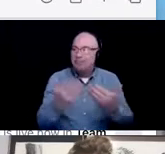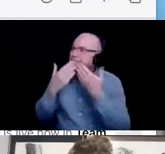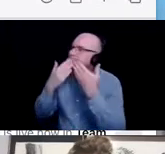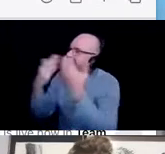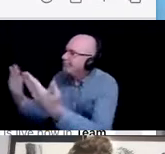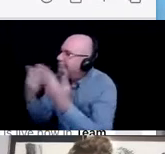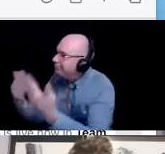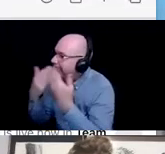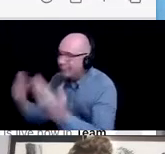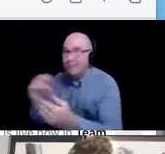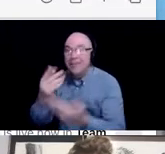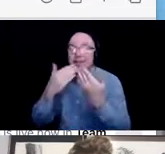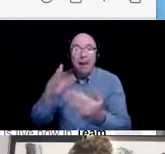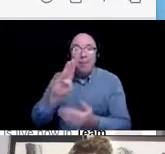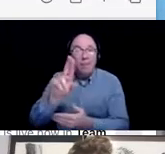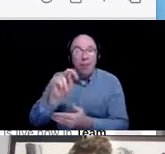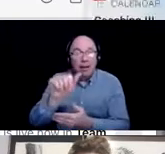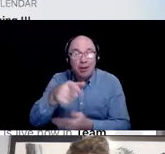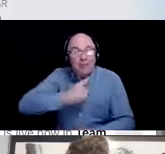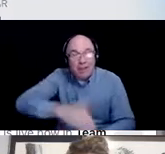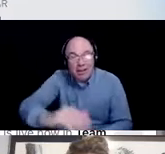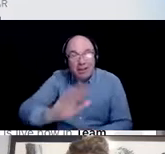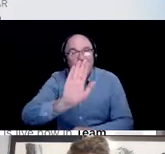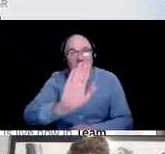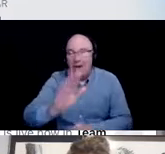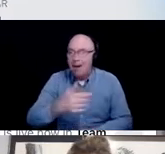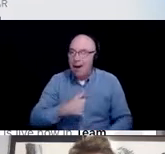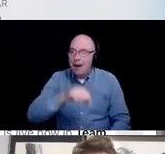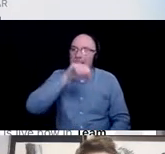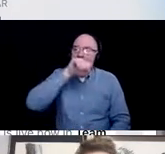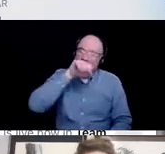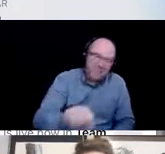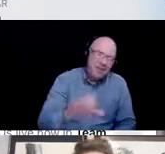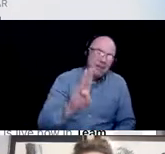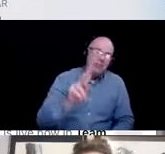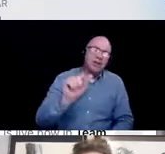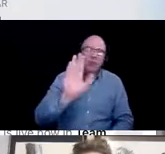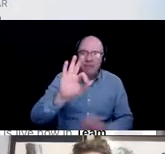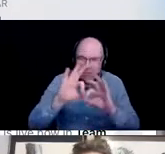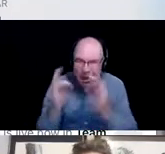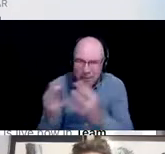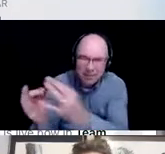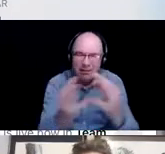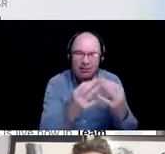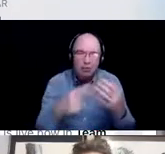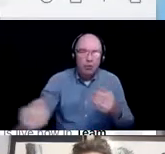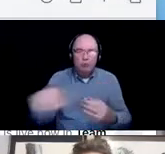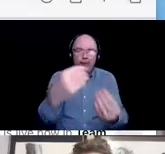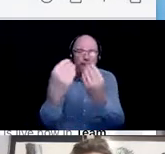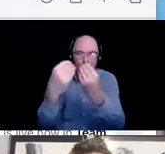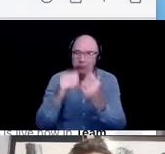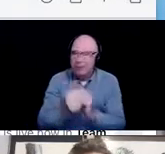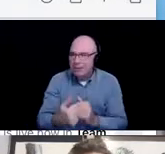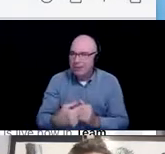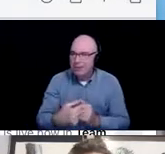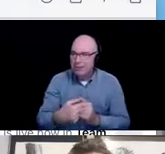for sharing that. And thank you, Brenda, for having me on. You guys know I love Brenda and your family. You guys taught me how to,